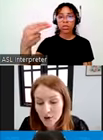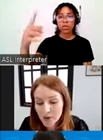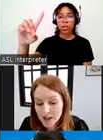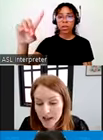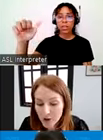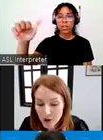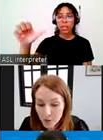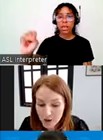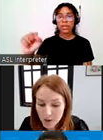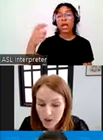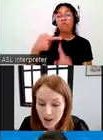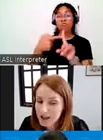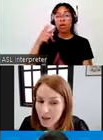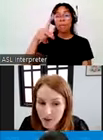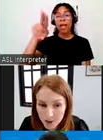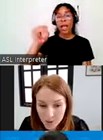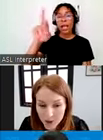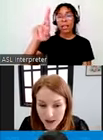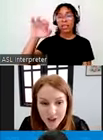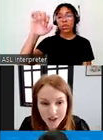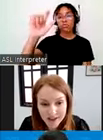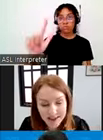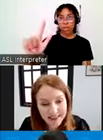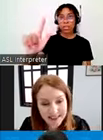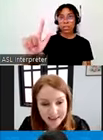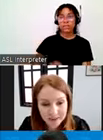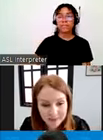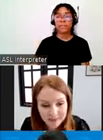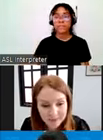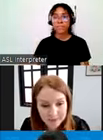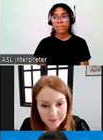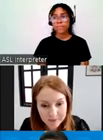and distributed energy resource adoption projections.